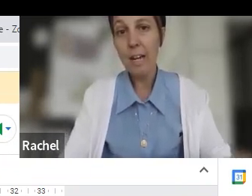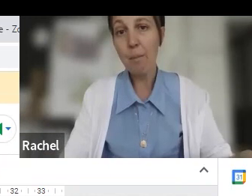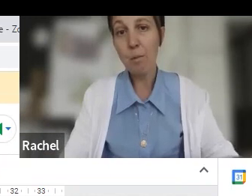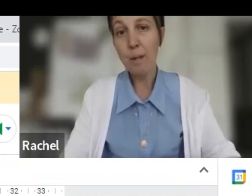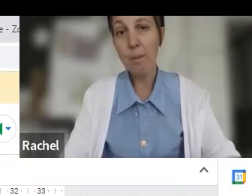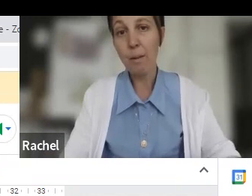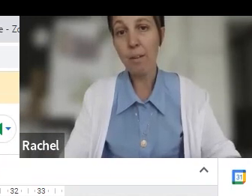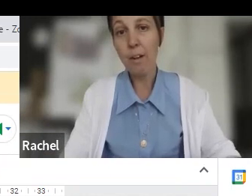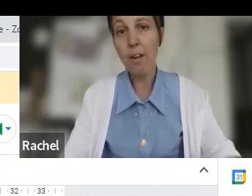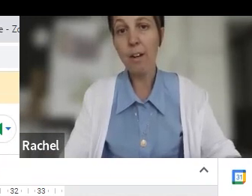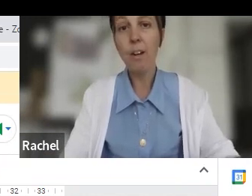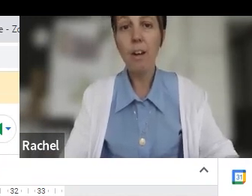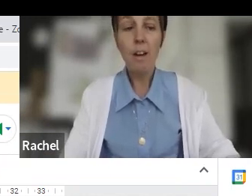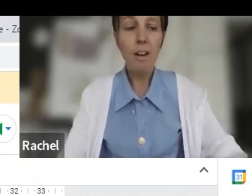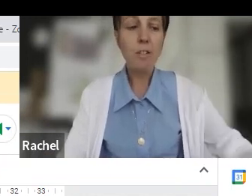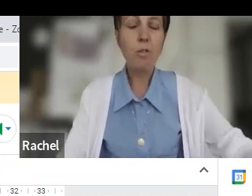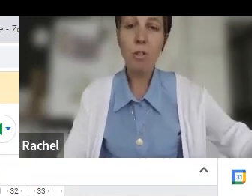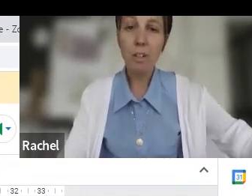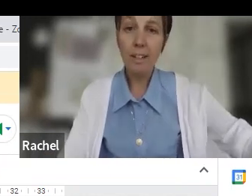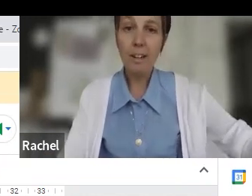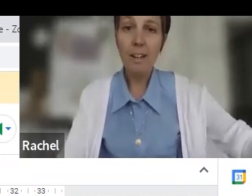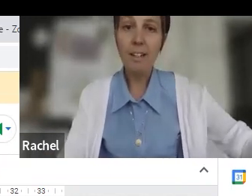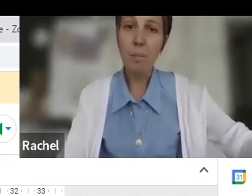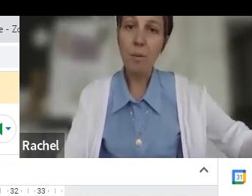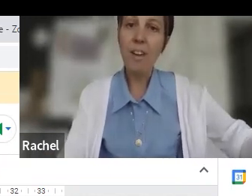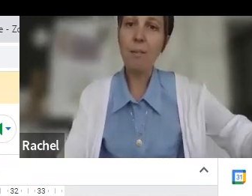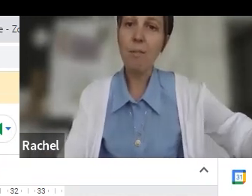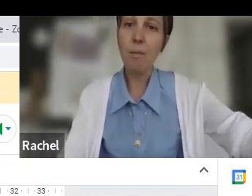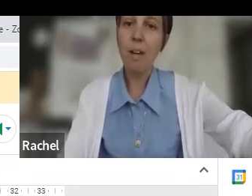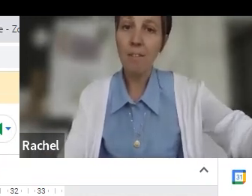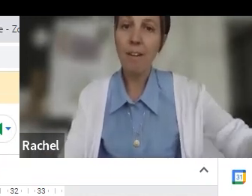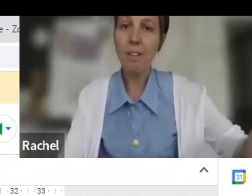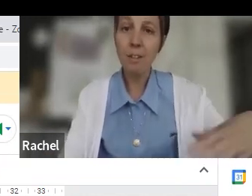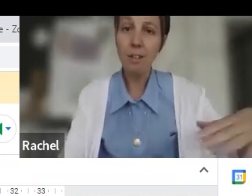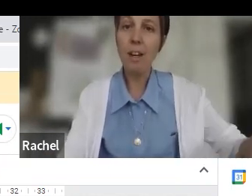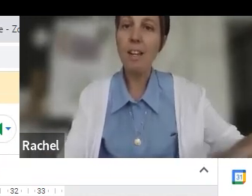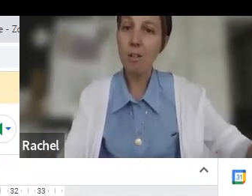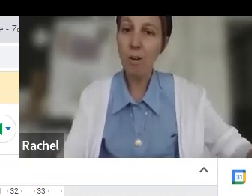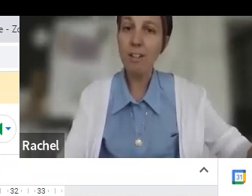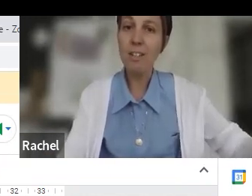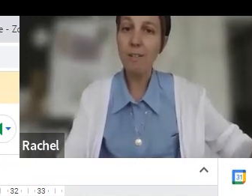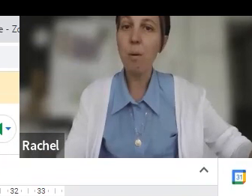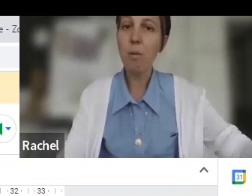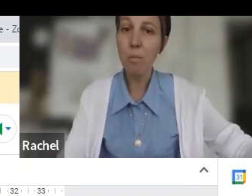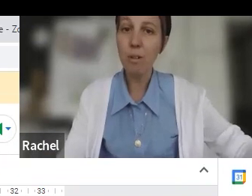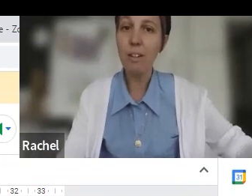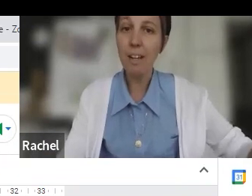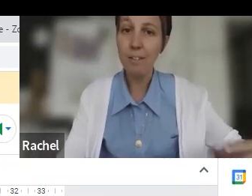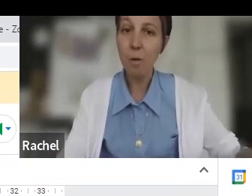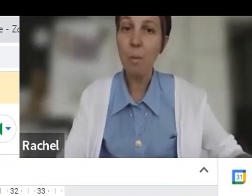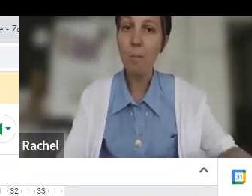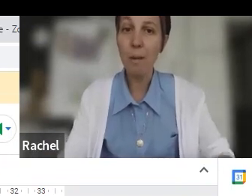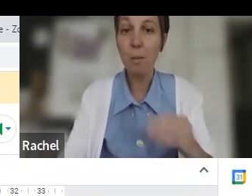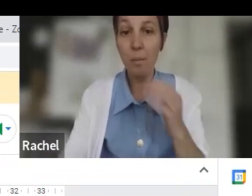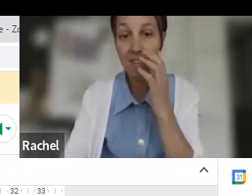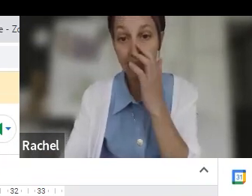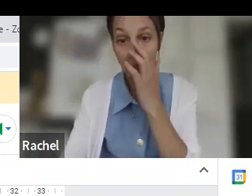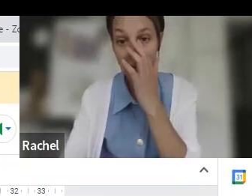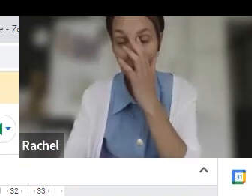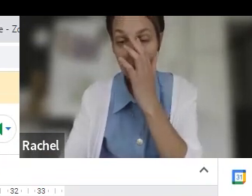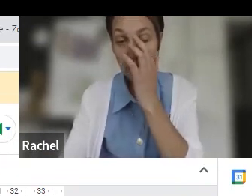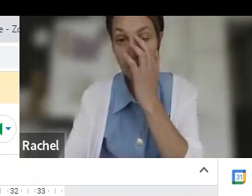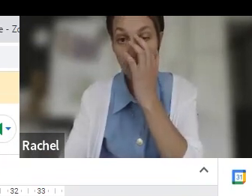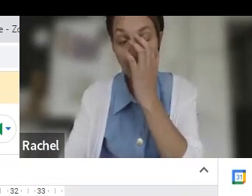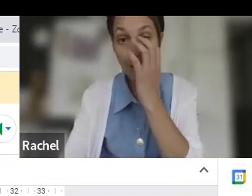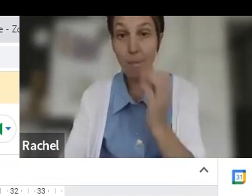to capture people that are struggling, and it's to prevent them from kind of having to get into crisis if possible, and kind of equipping people with